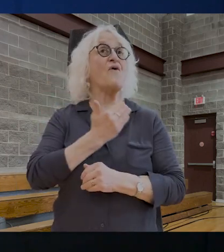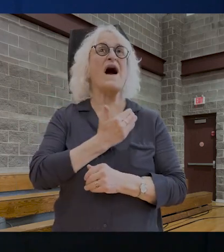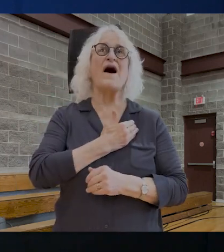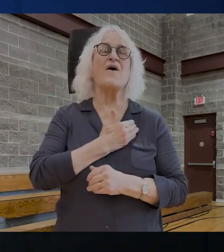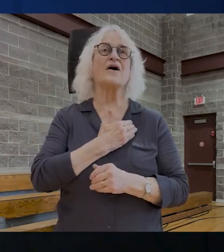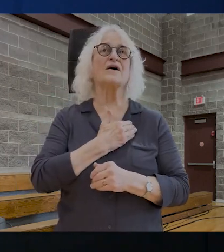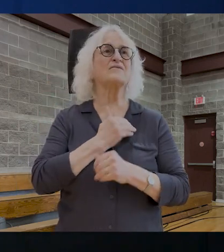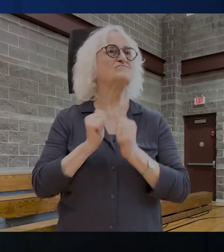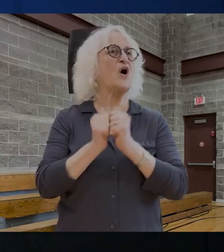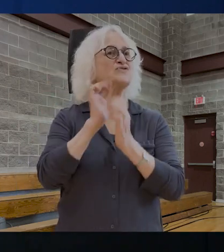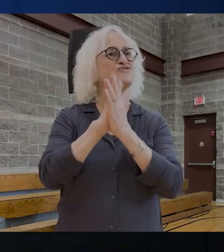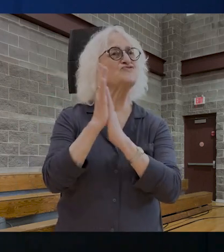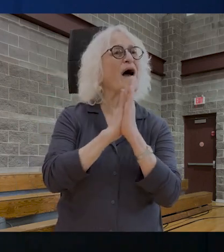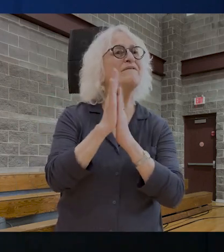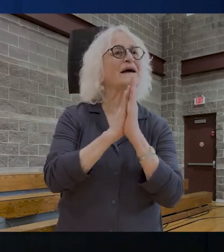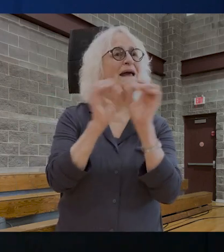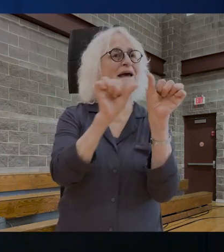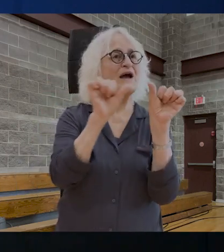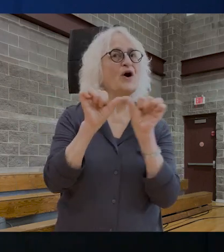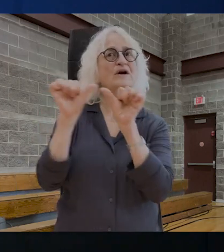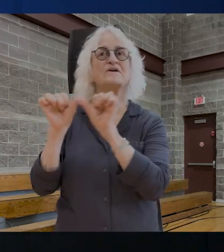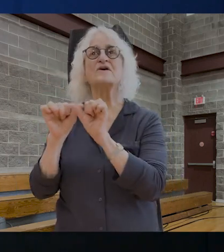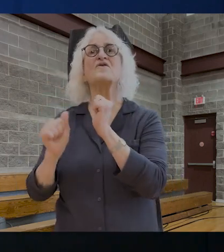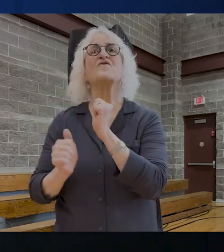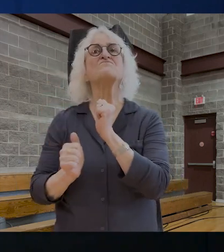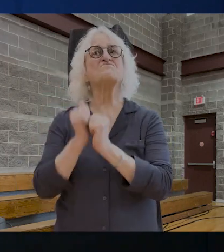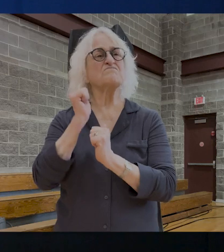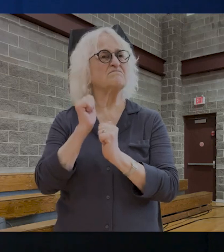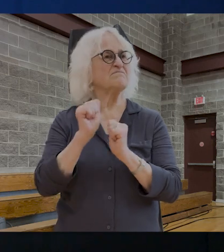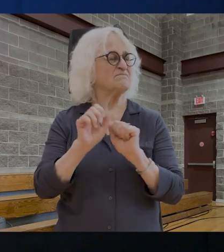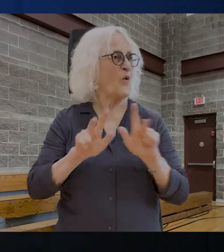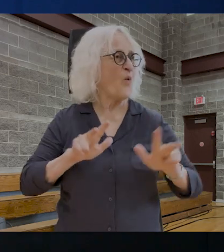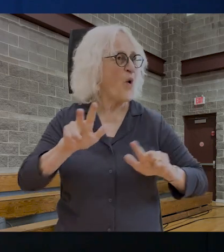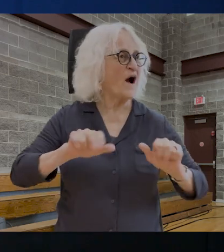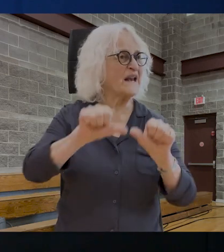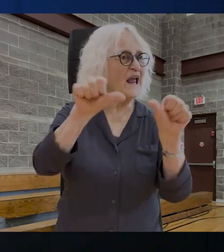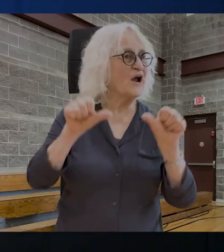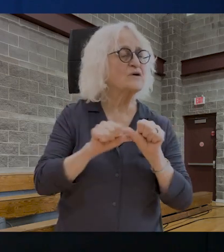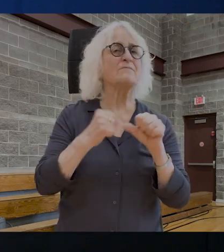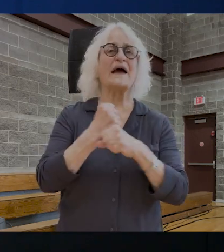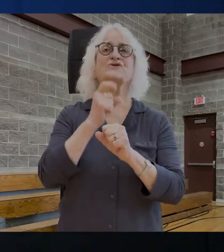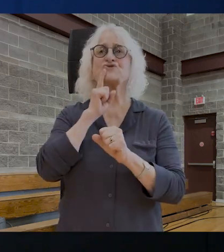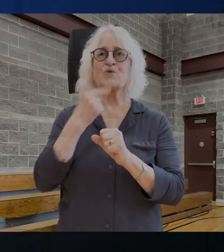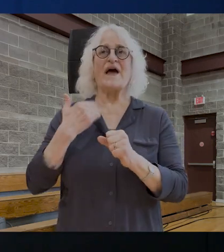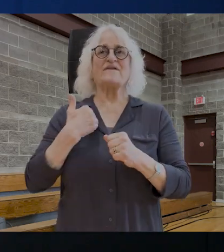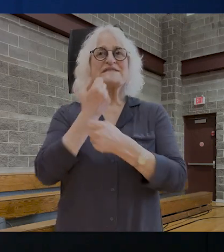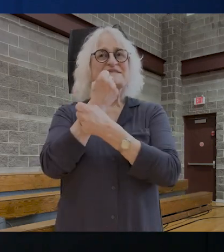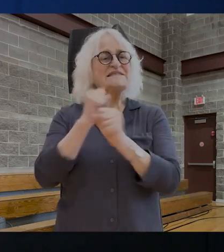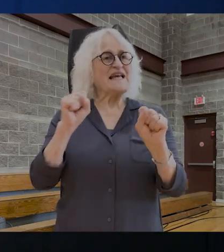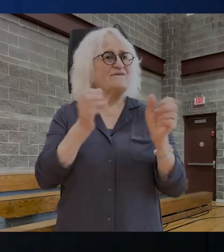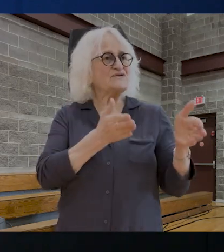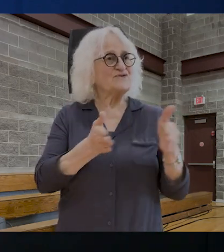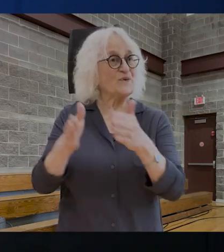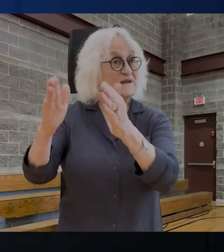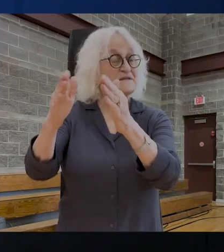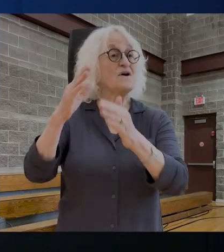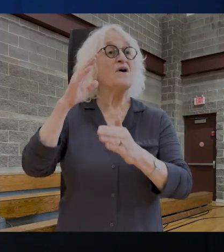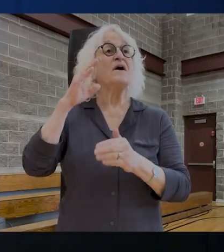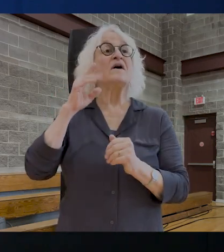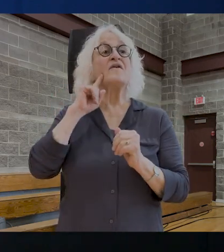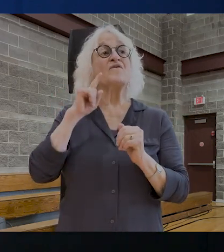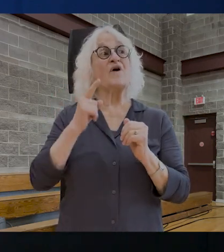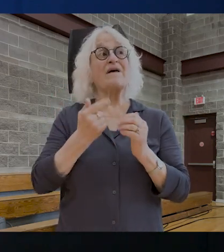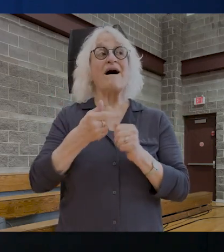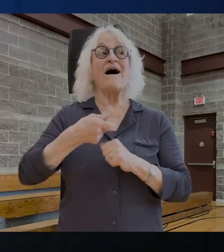high traffic and for our pedestrians to ensure that we do have safe streets, for the